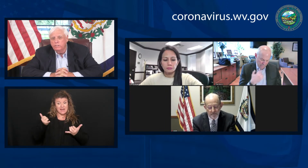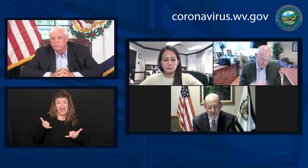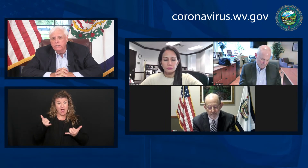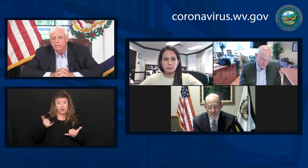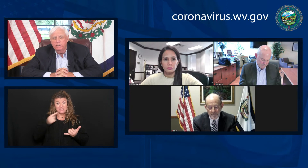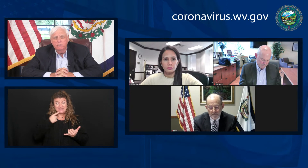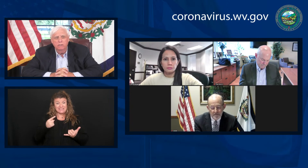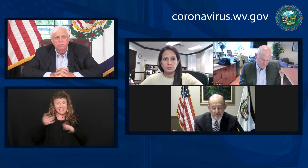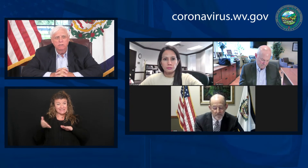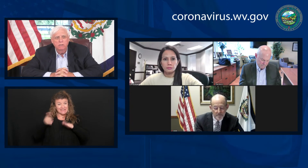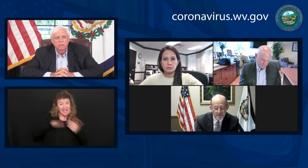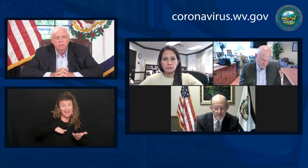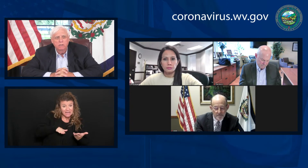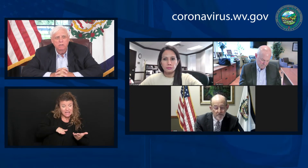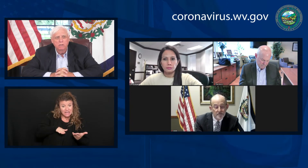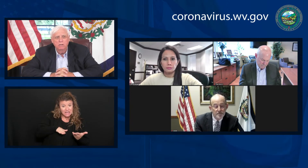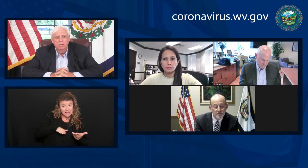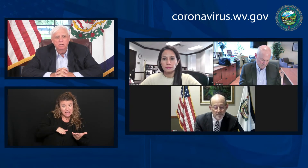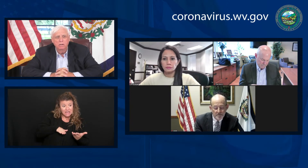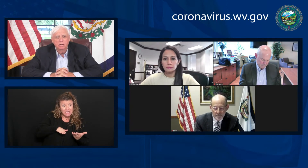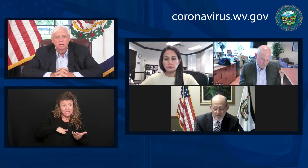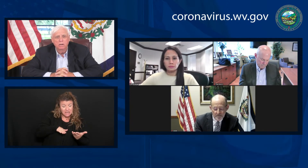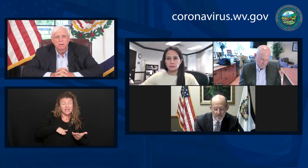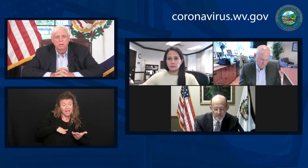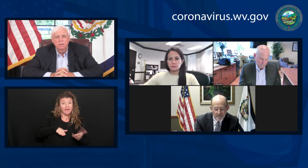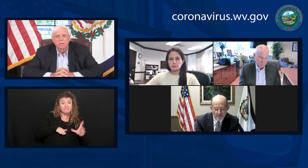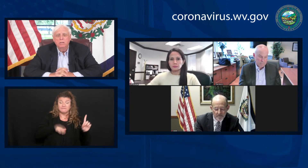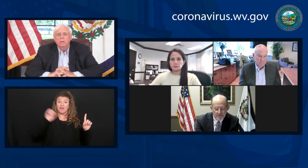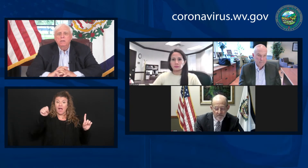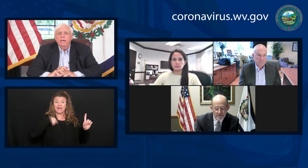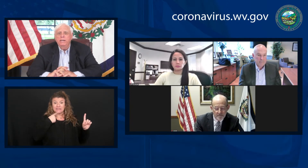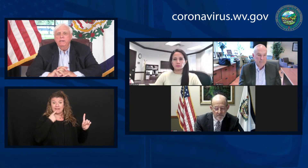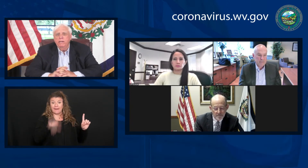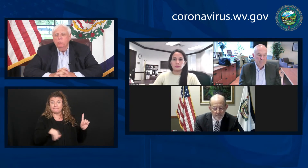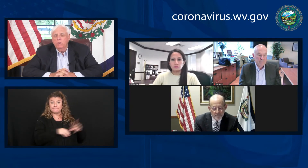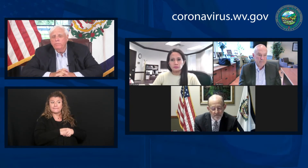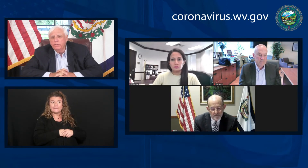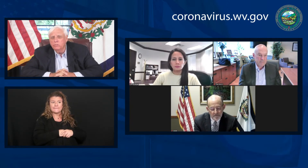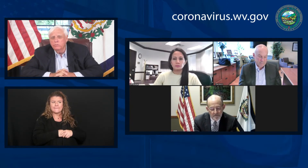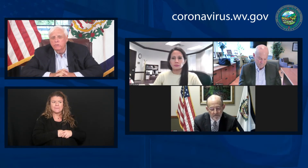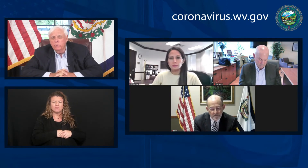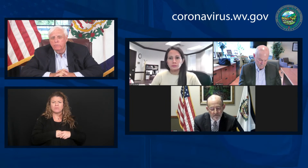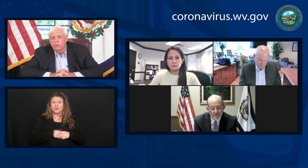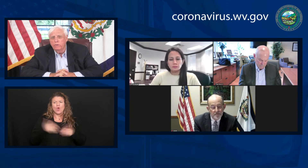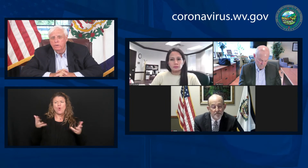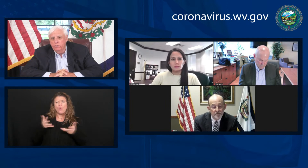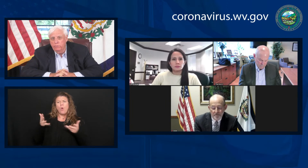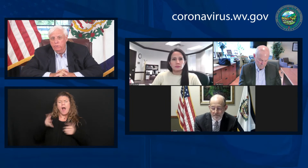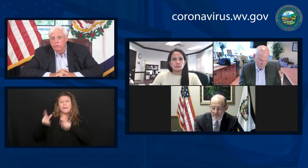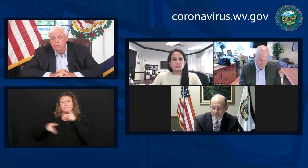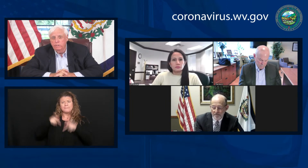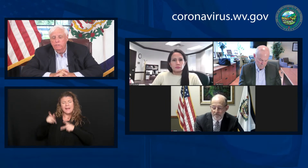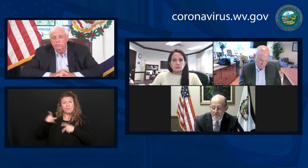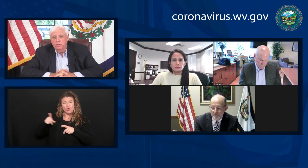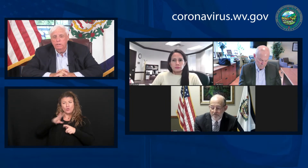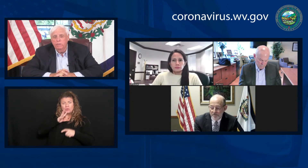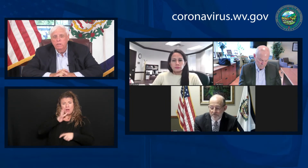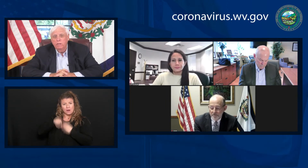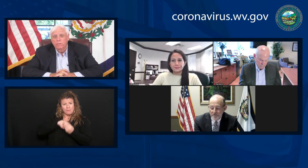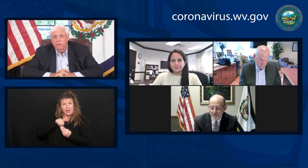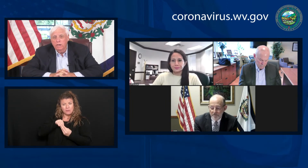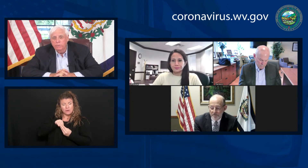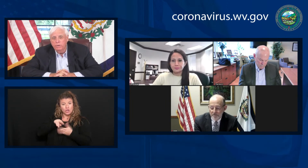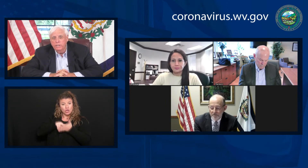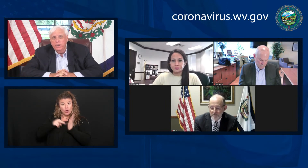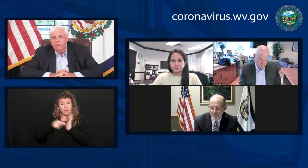Did you say that? Yes, sir, I did. And what officials are you referring to? Are you referring to